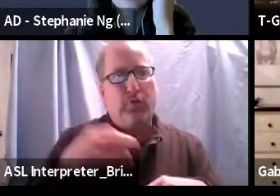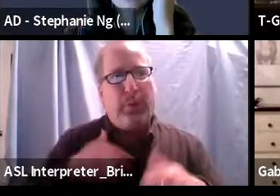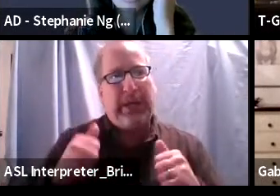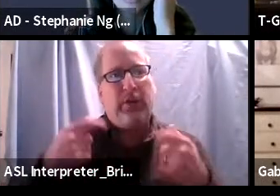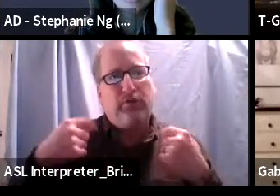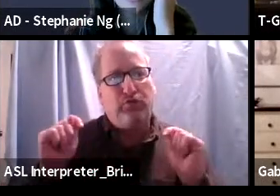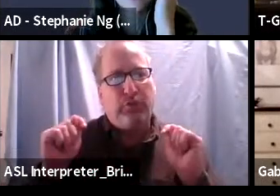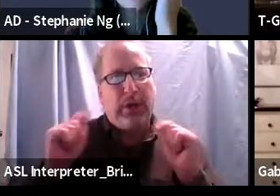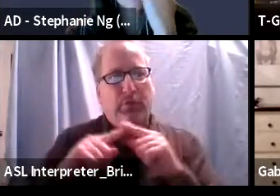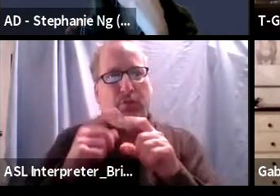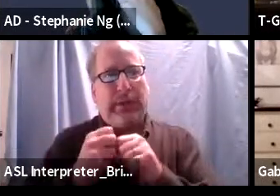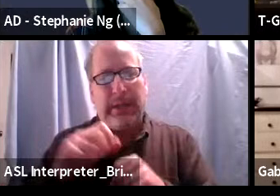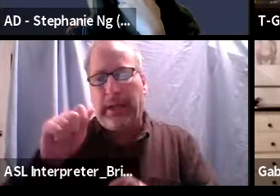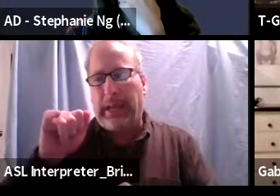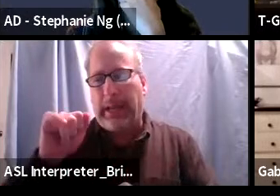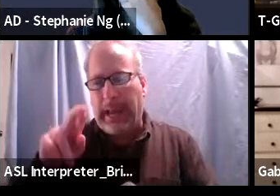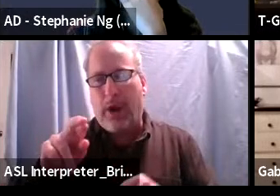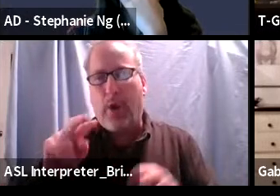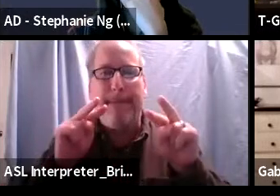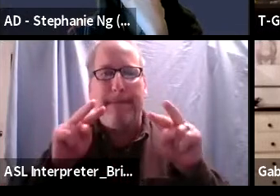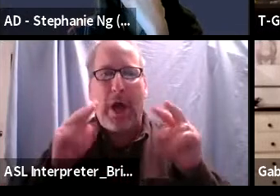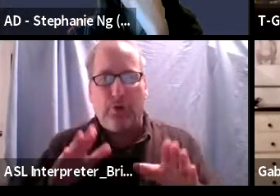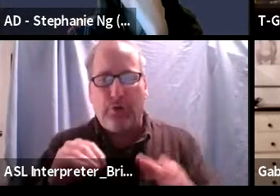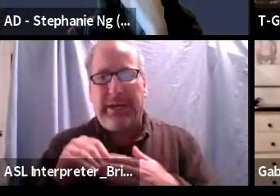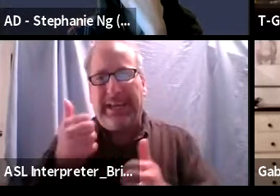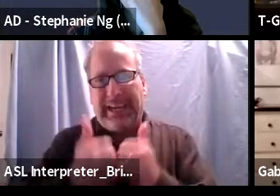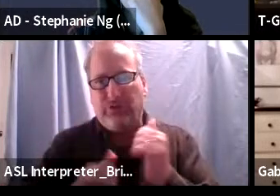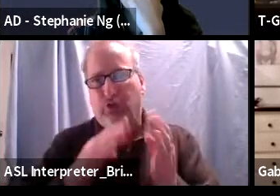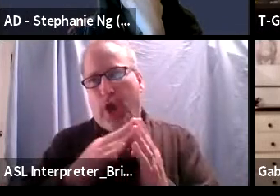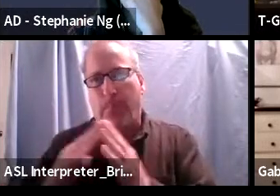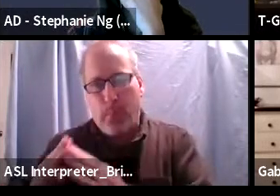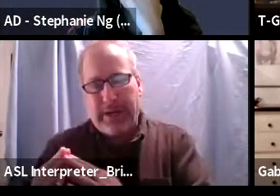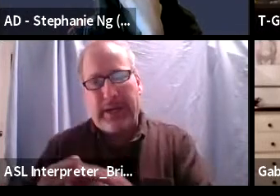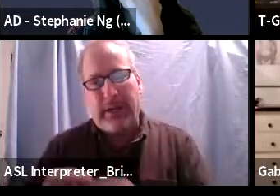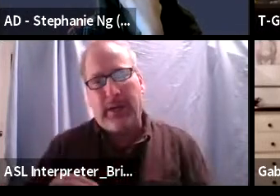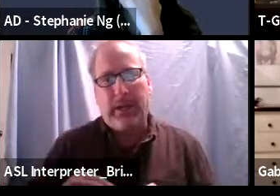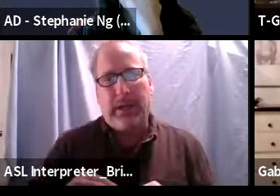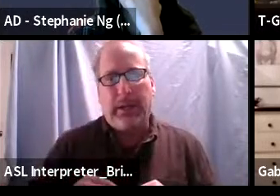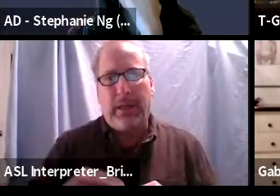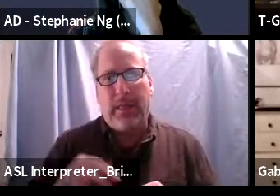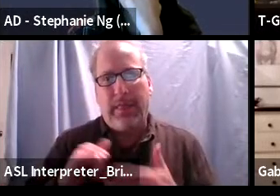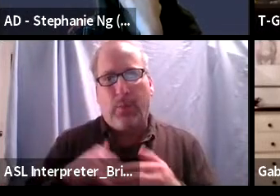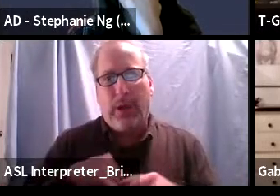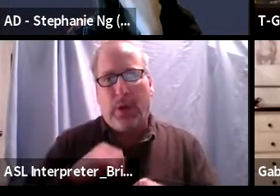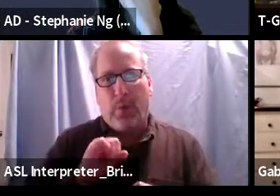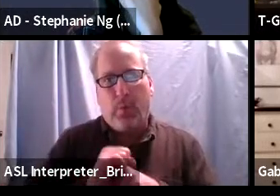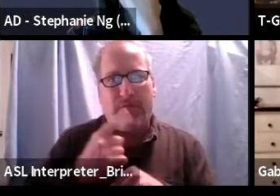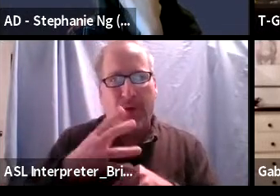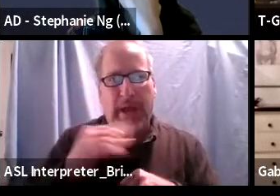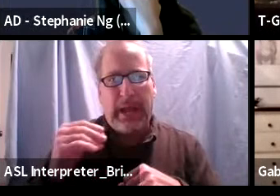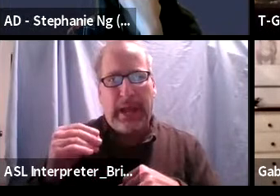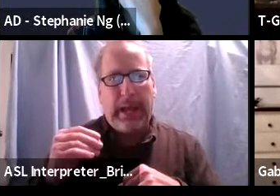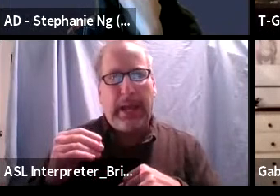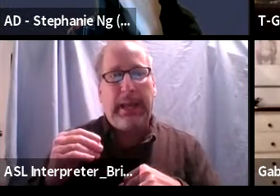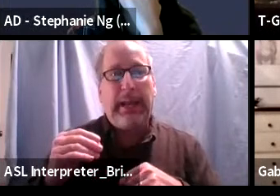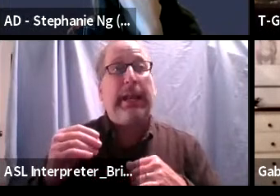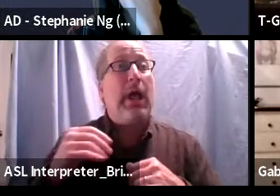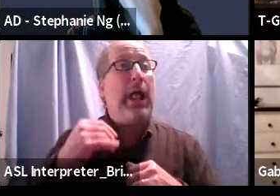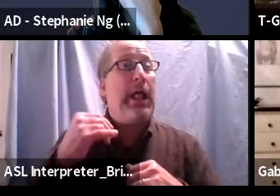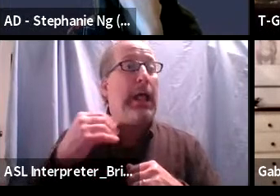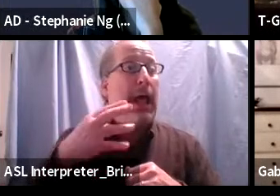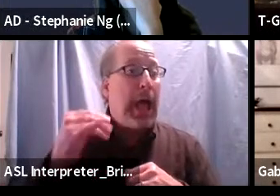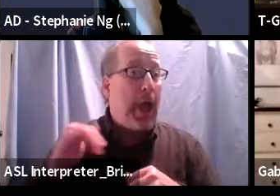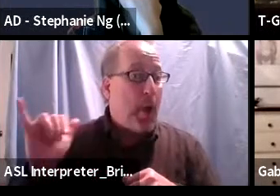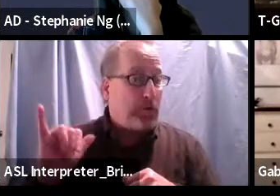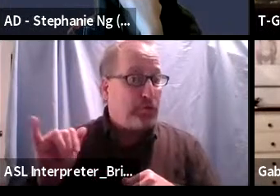get air monitor to each one of the communities as we've been working for. And to top that off, I